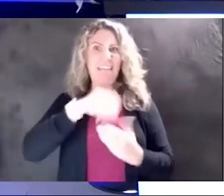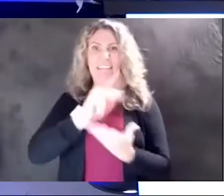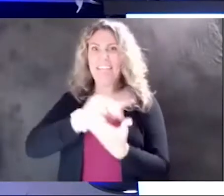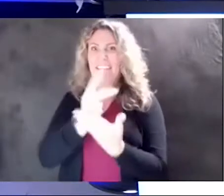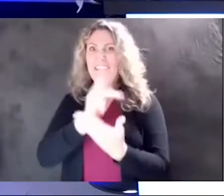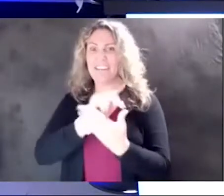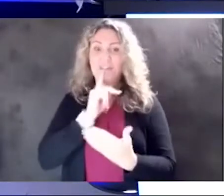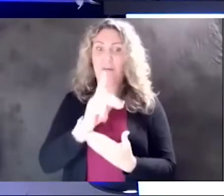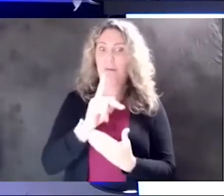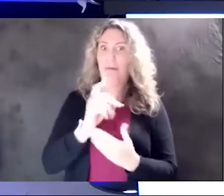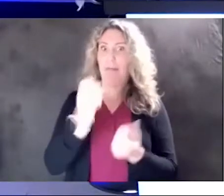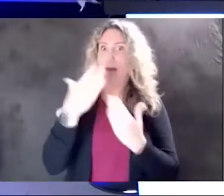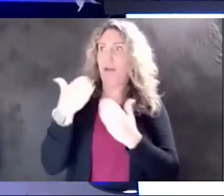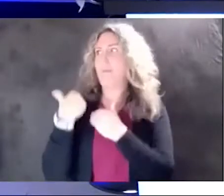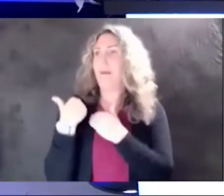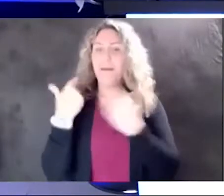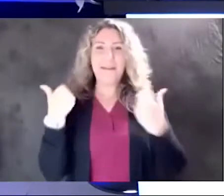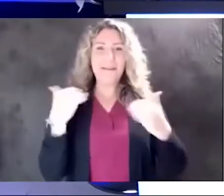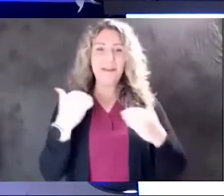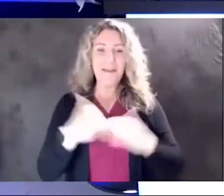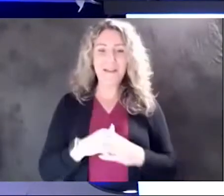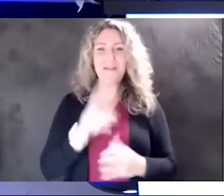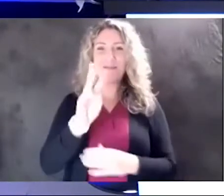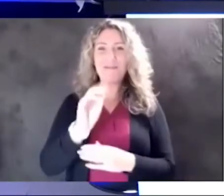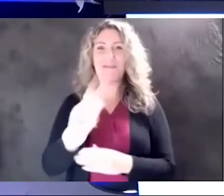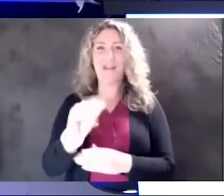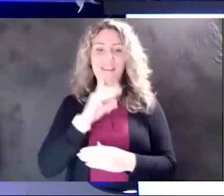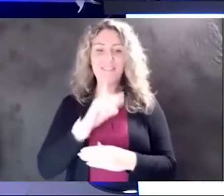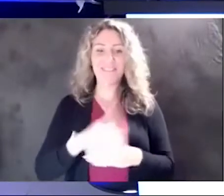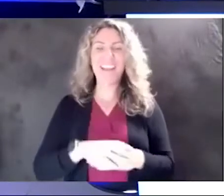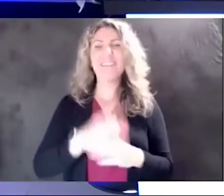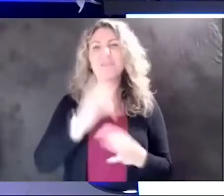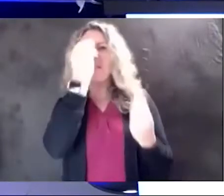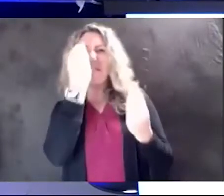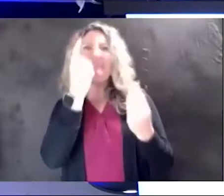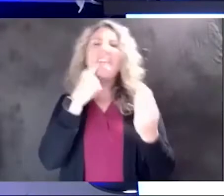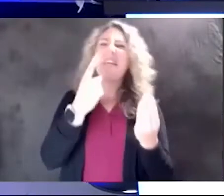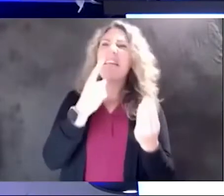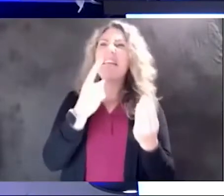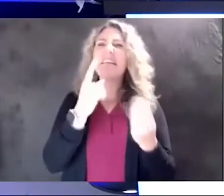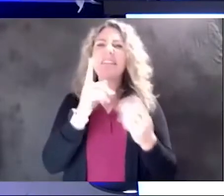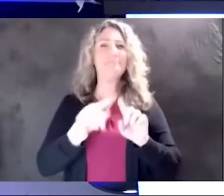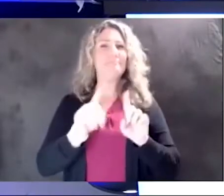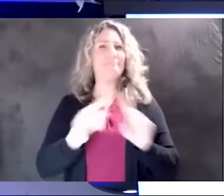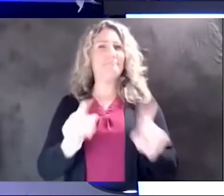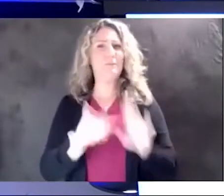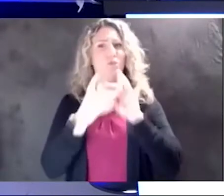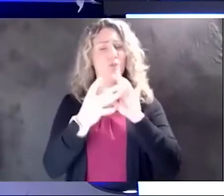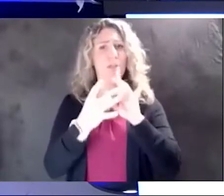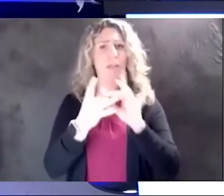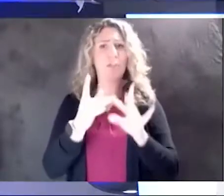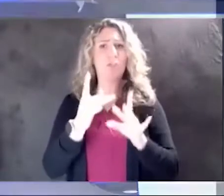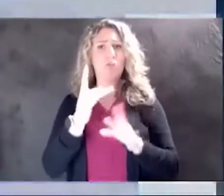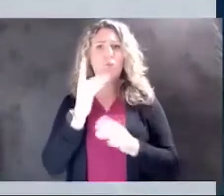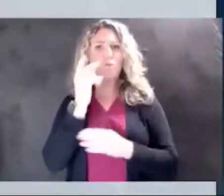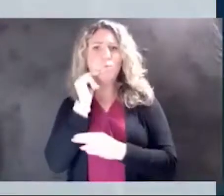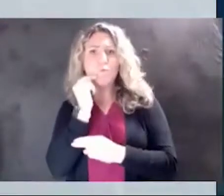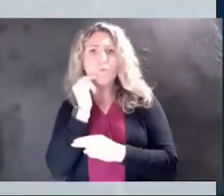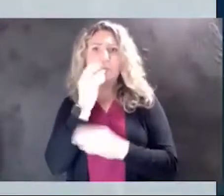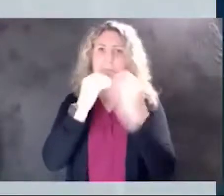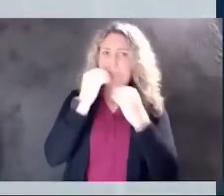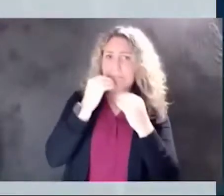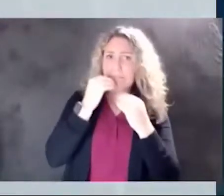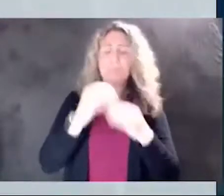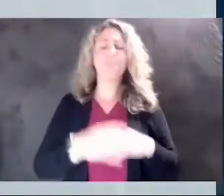shoulders today. So it should kind of help us think outside the box when it comes to our nutrition and getting back on track. Okay, so first, before all